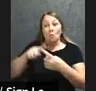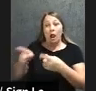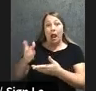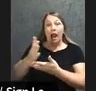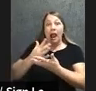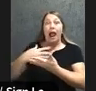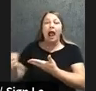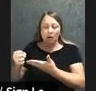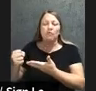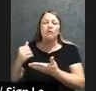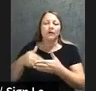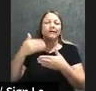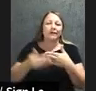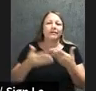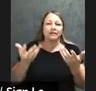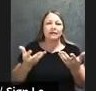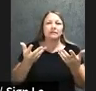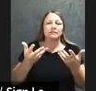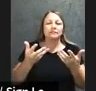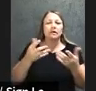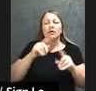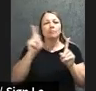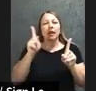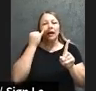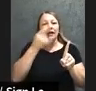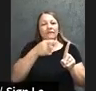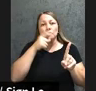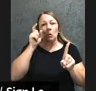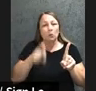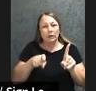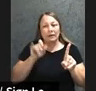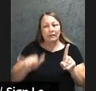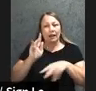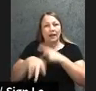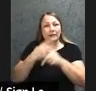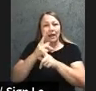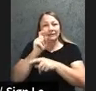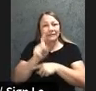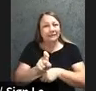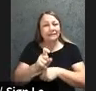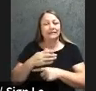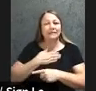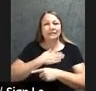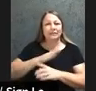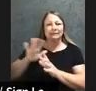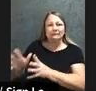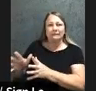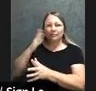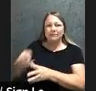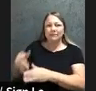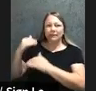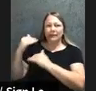not in need of a low vision accessible test, you may want to consider that the supplies are limited